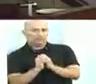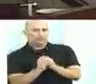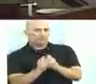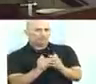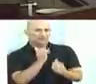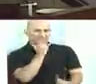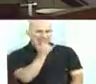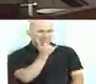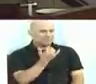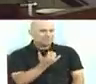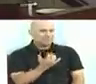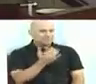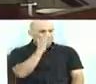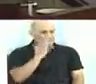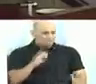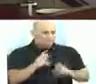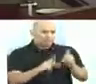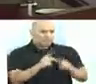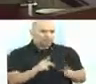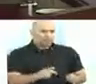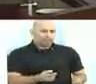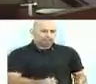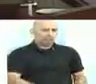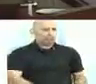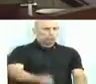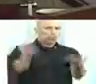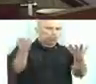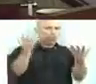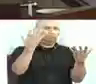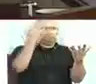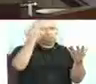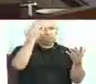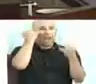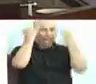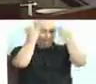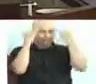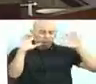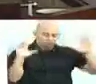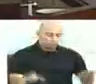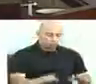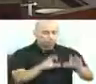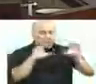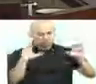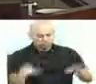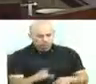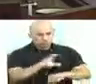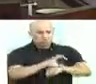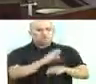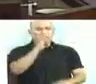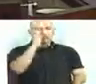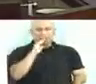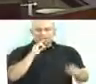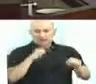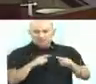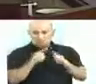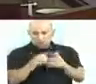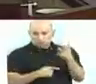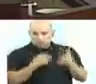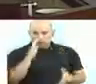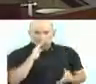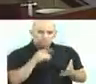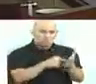want God's people to just throw the notions of doing church. God's answer to what